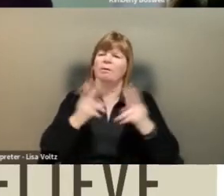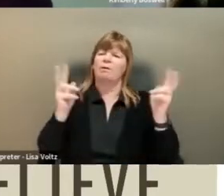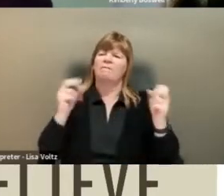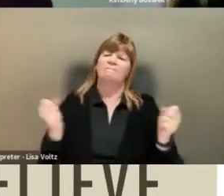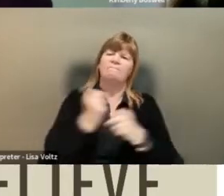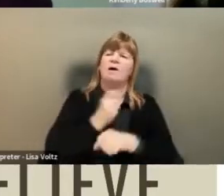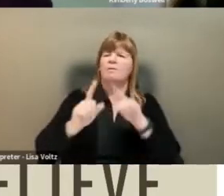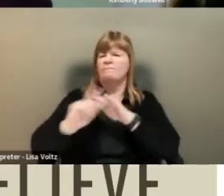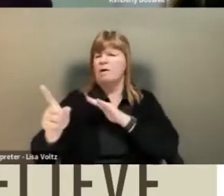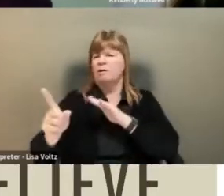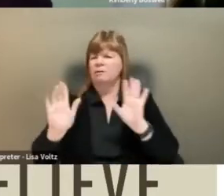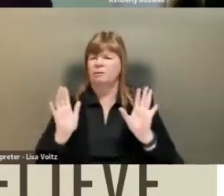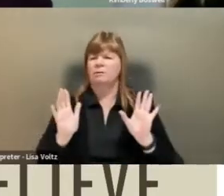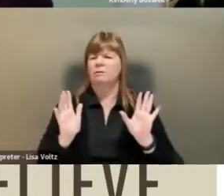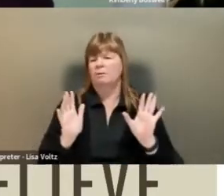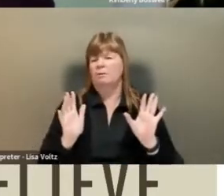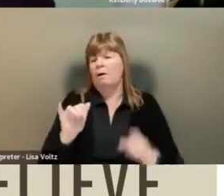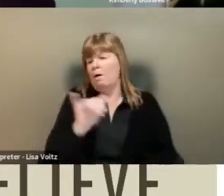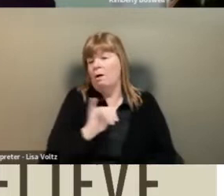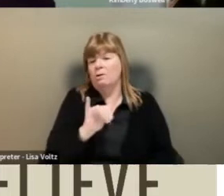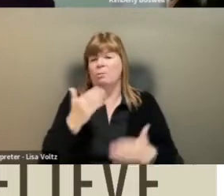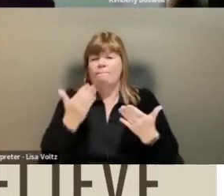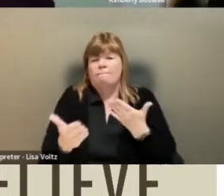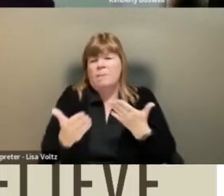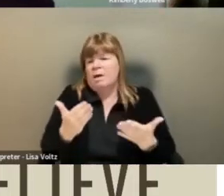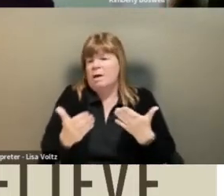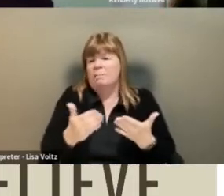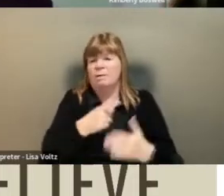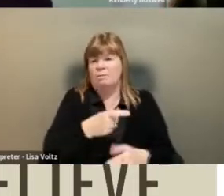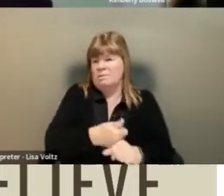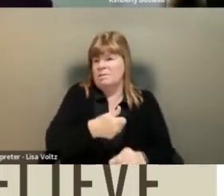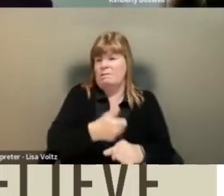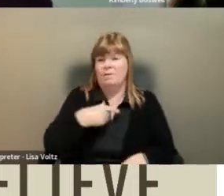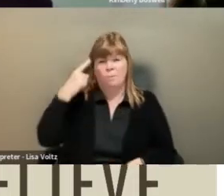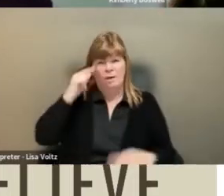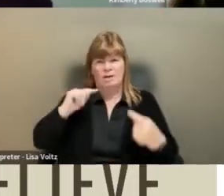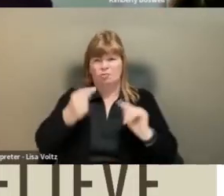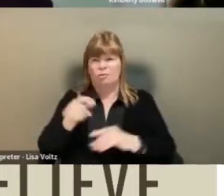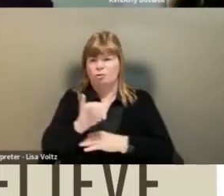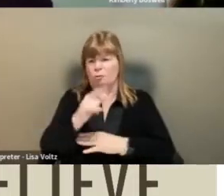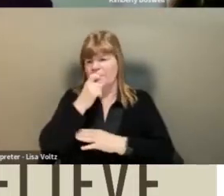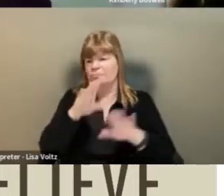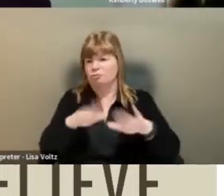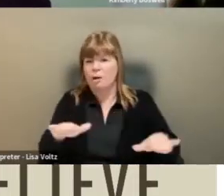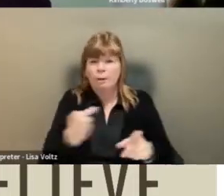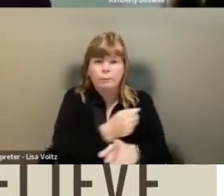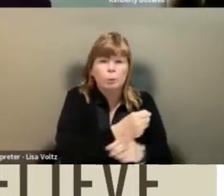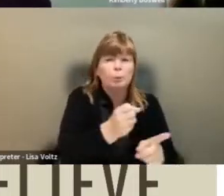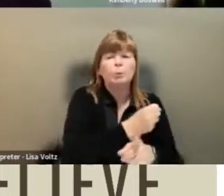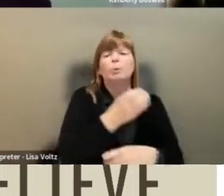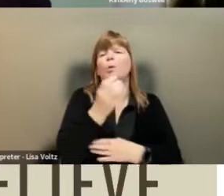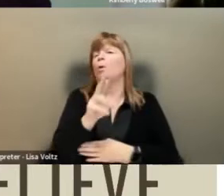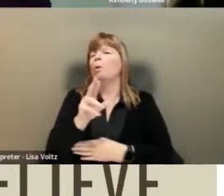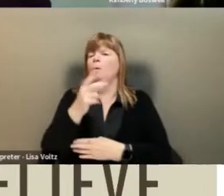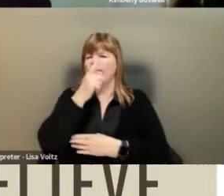And they could also have sustained a brain injury as a result of child abuse or just being